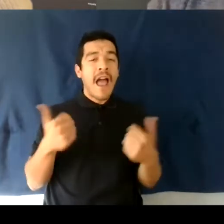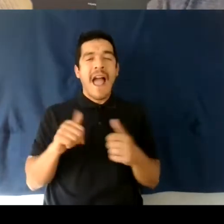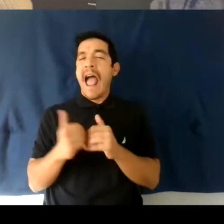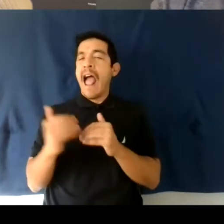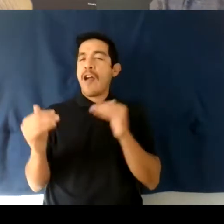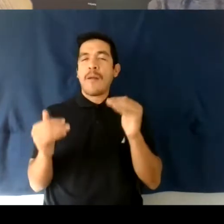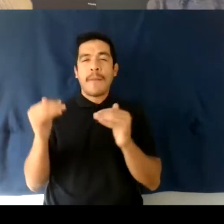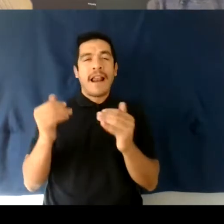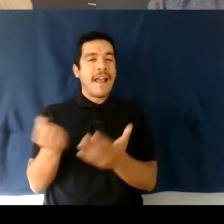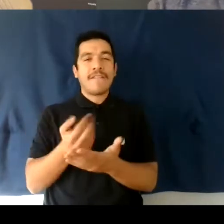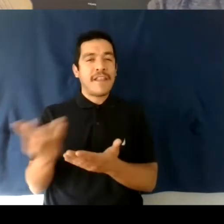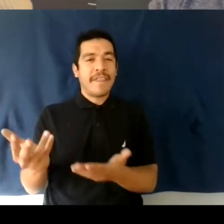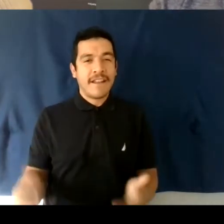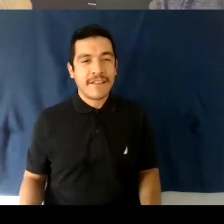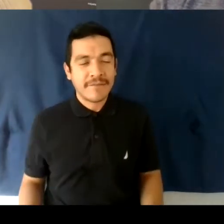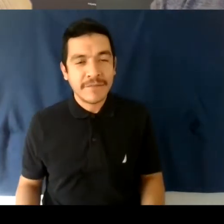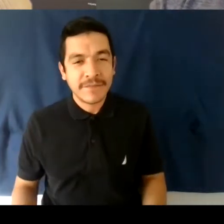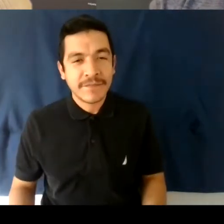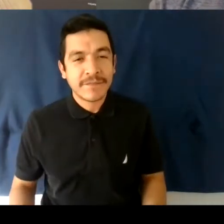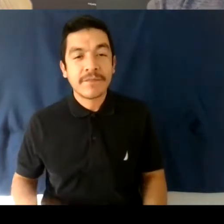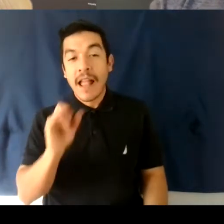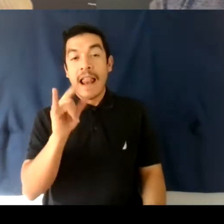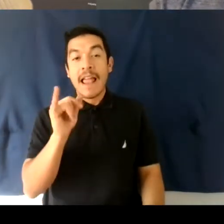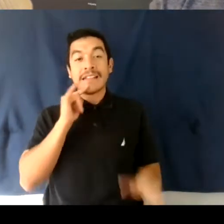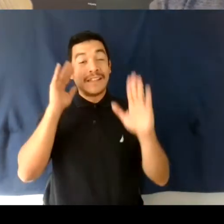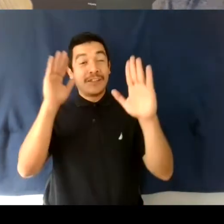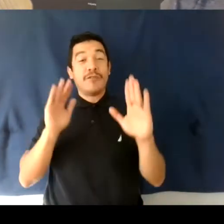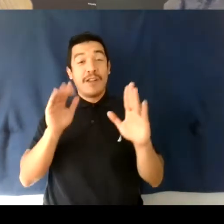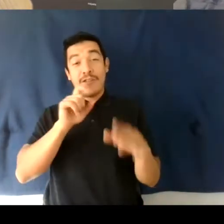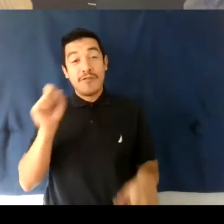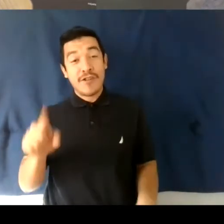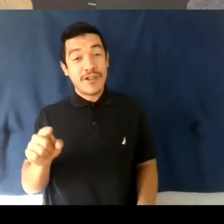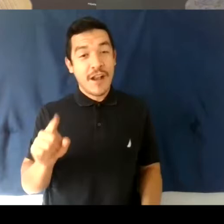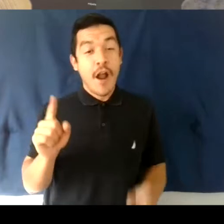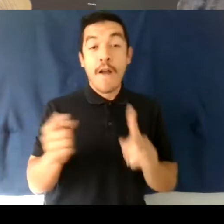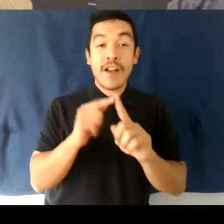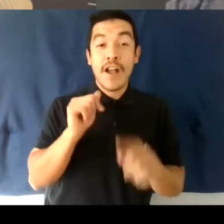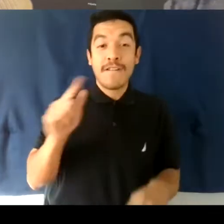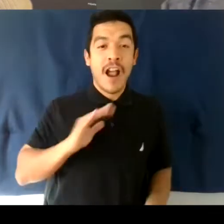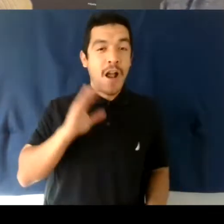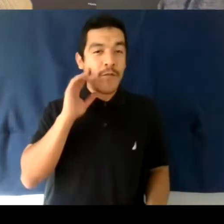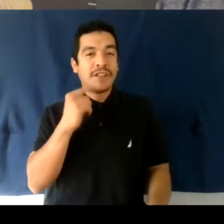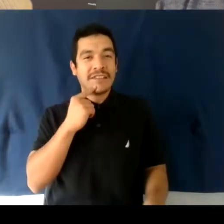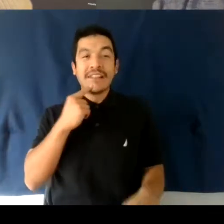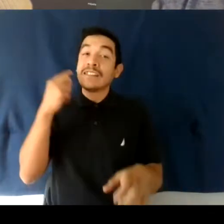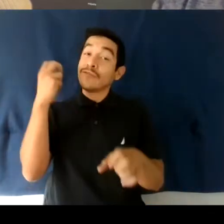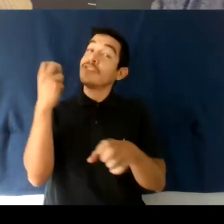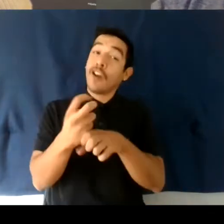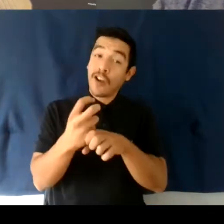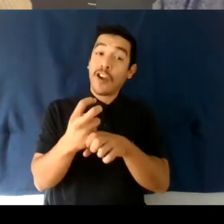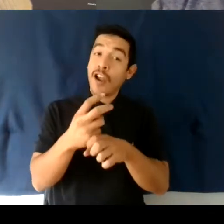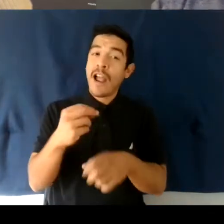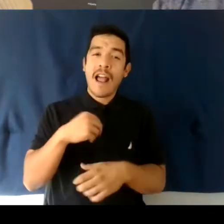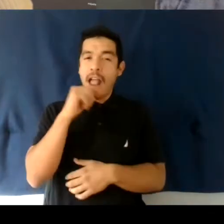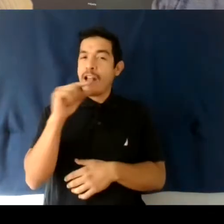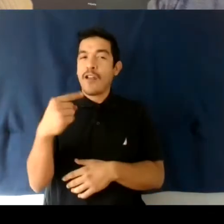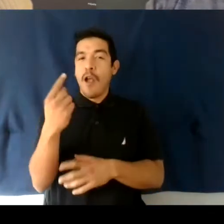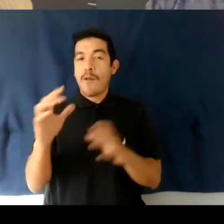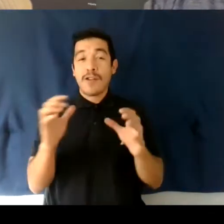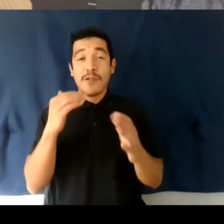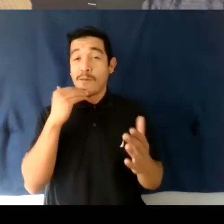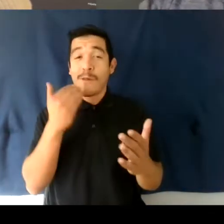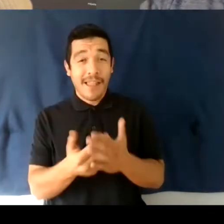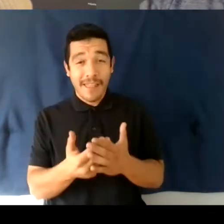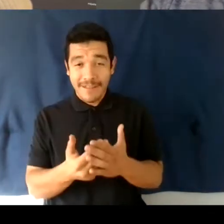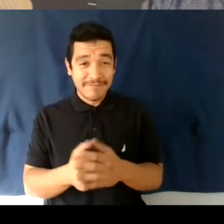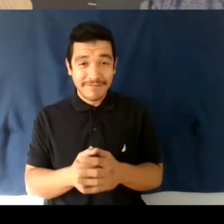of that? Yeah, great question. First of all, I will just say that it is hard and I do not always do it well.